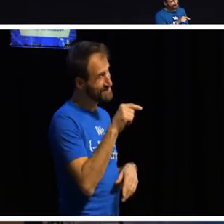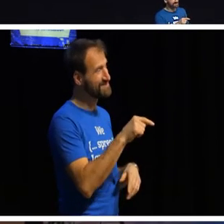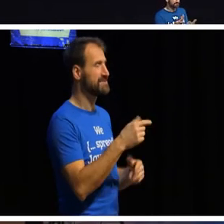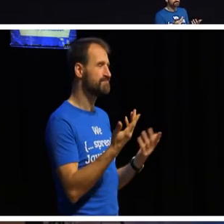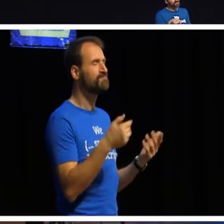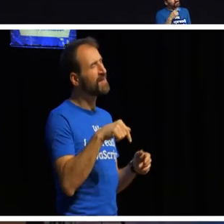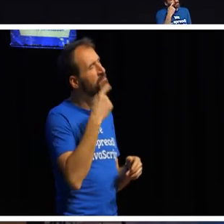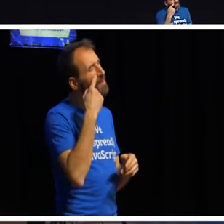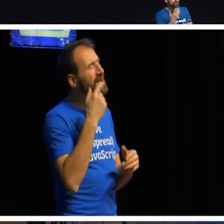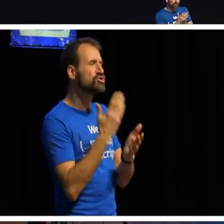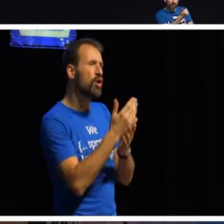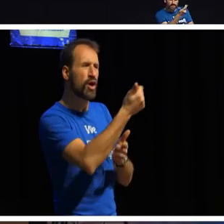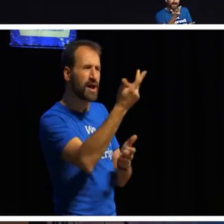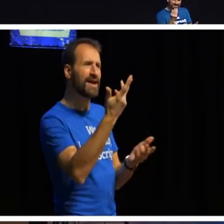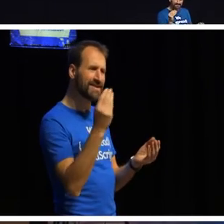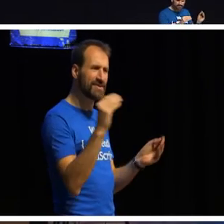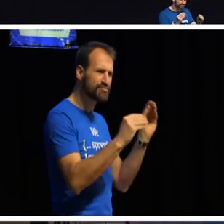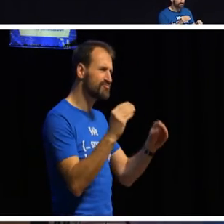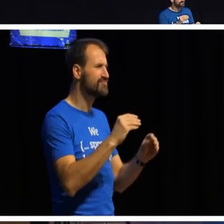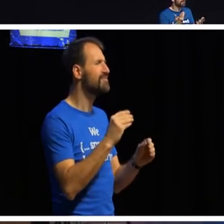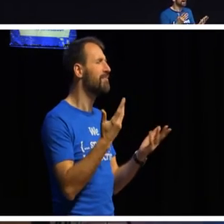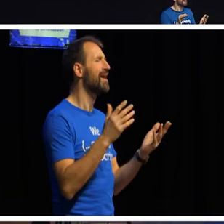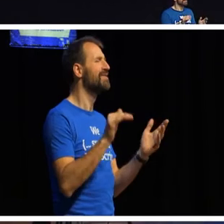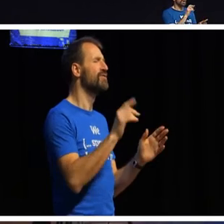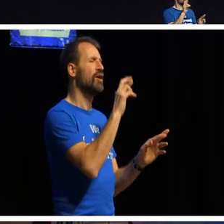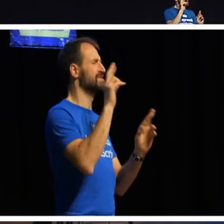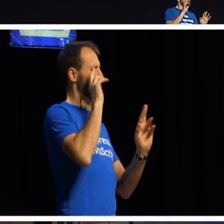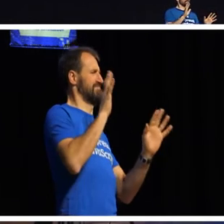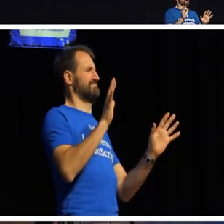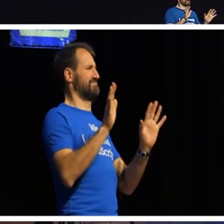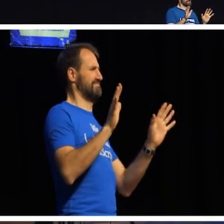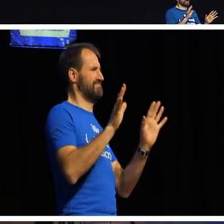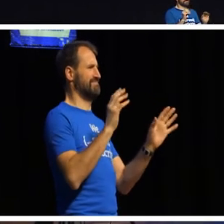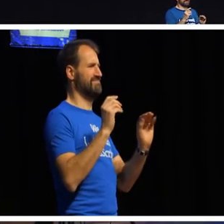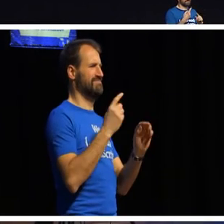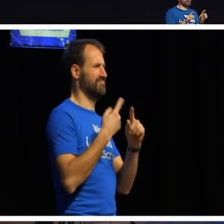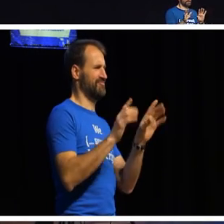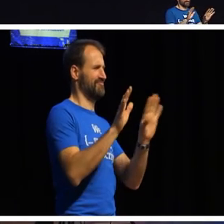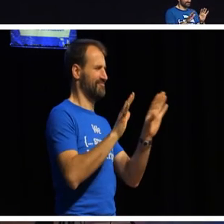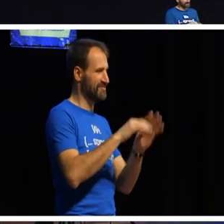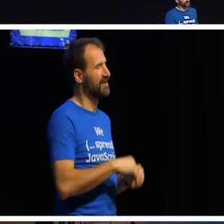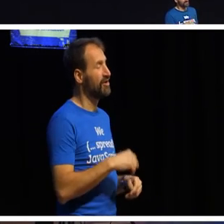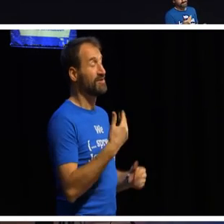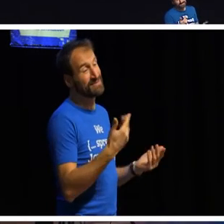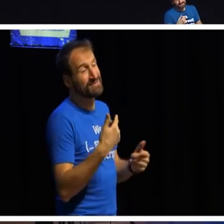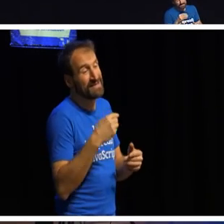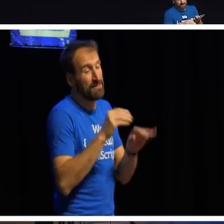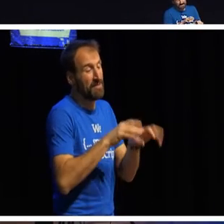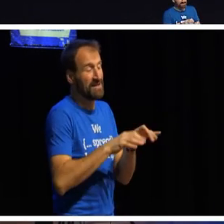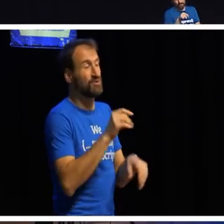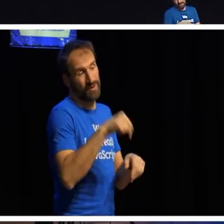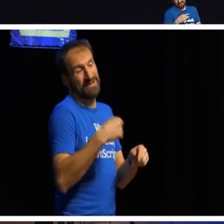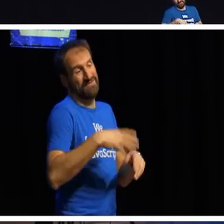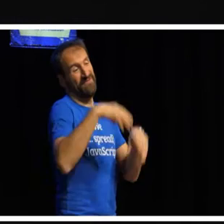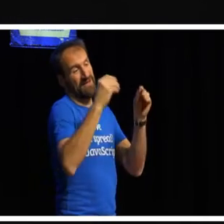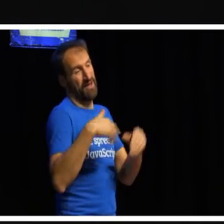still being spec'd, but there's a JavaScript kind of polyfill implementation, and implementation work has begun.